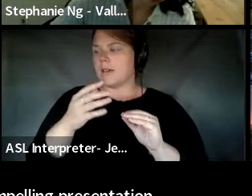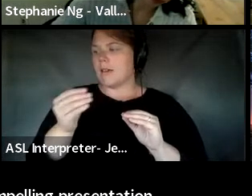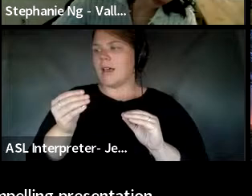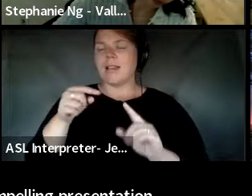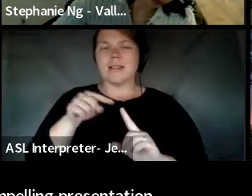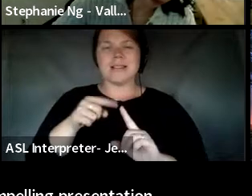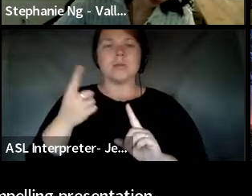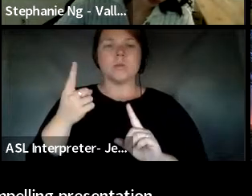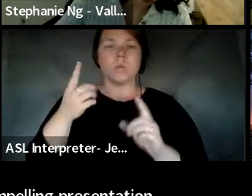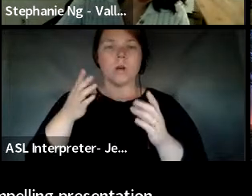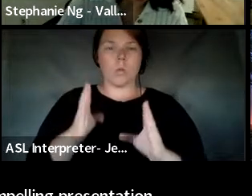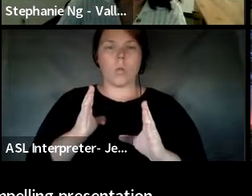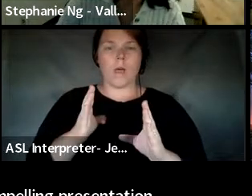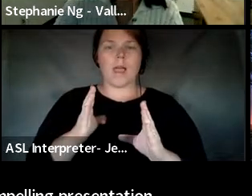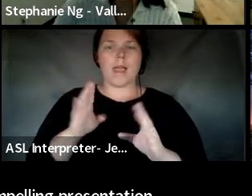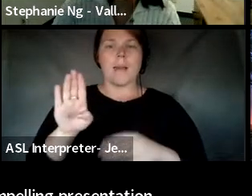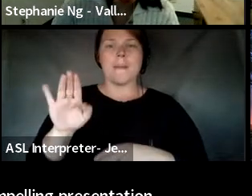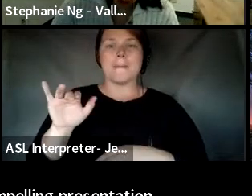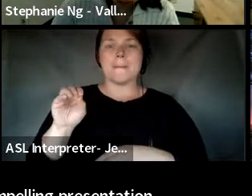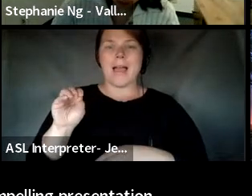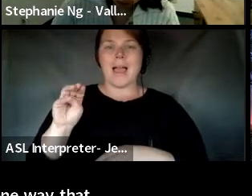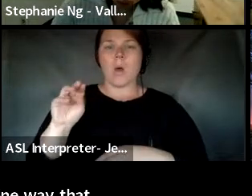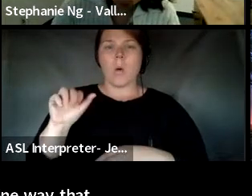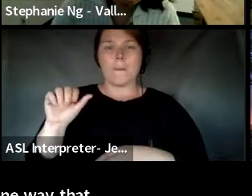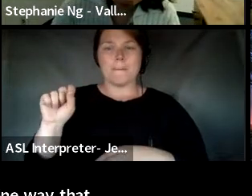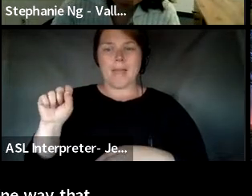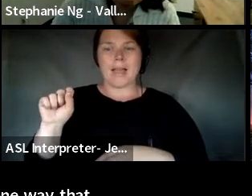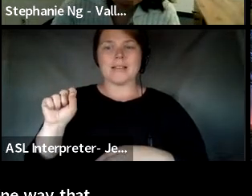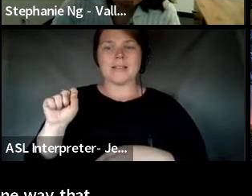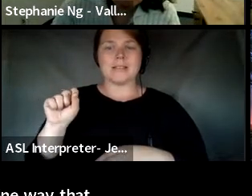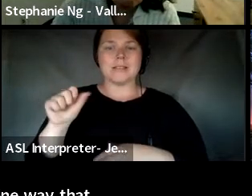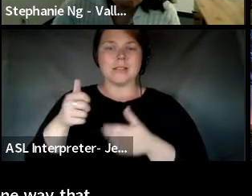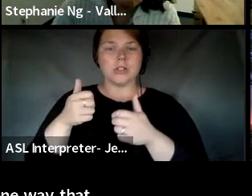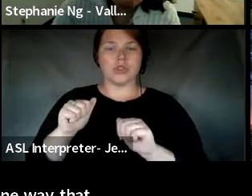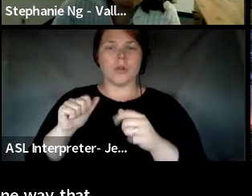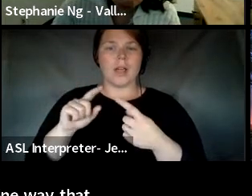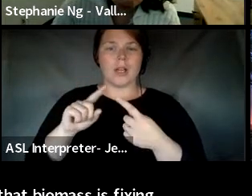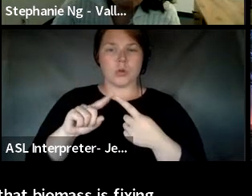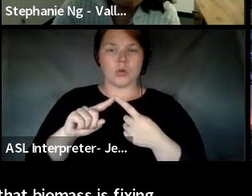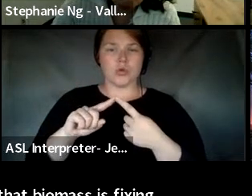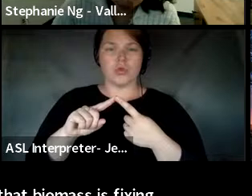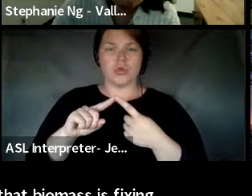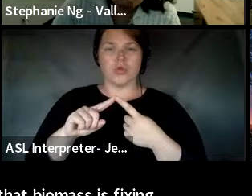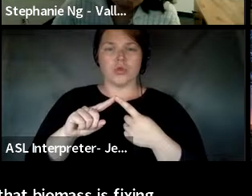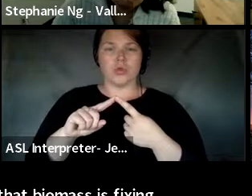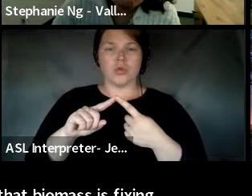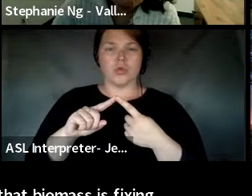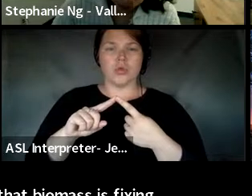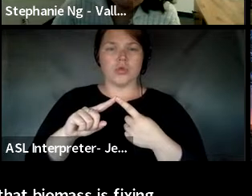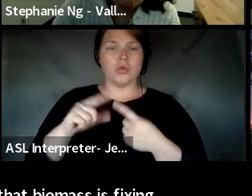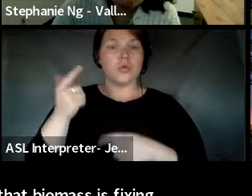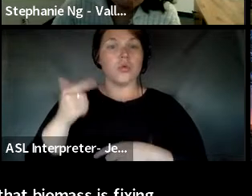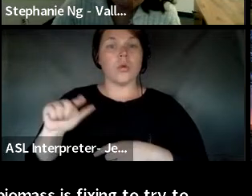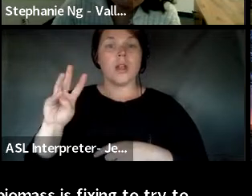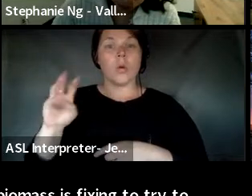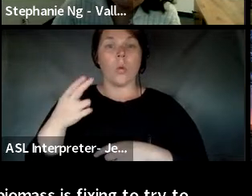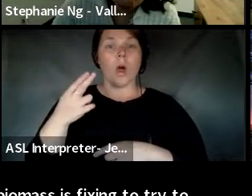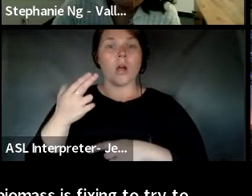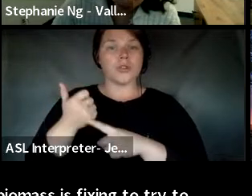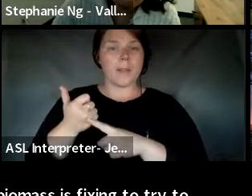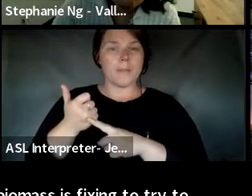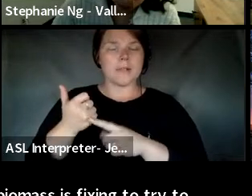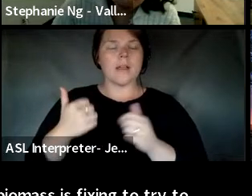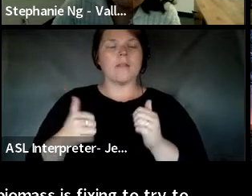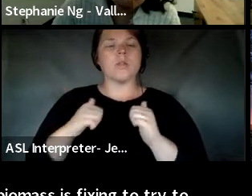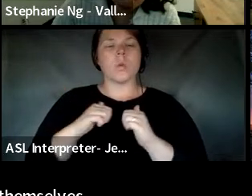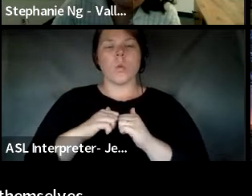way that biomass is fixing to try to greenwash themselves with